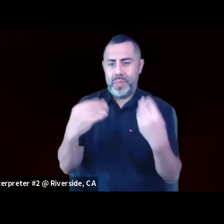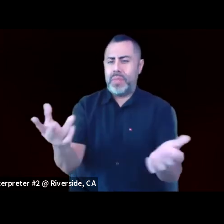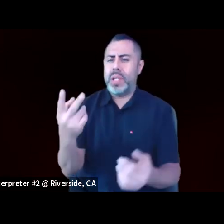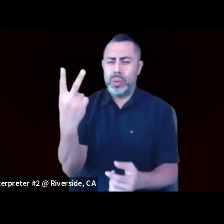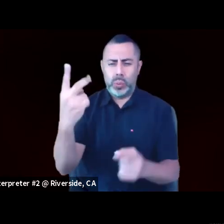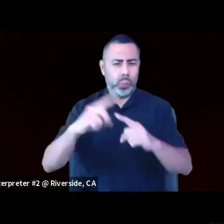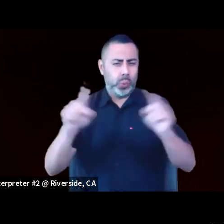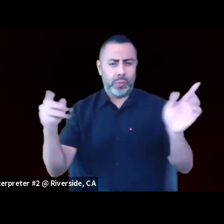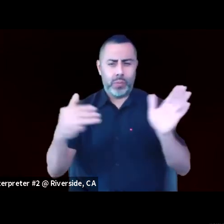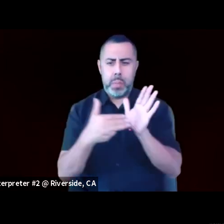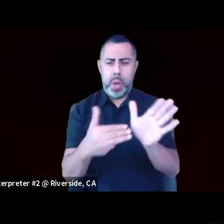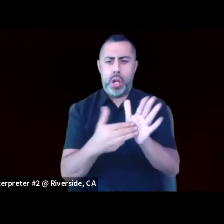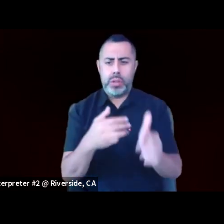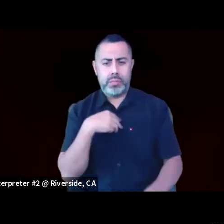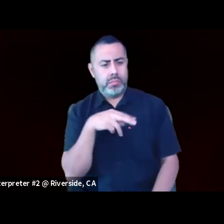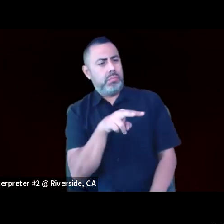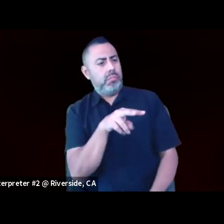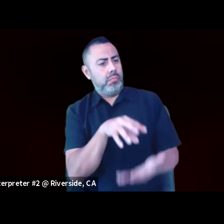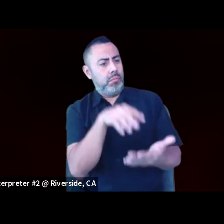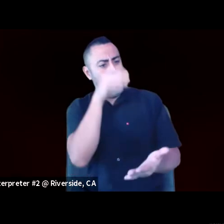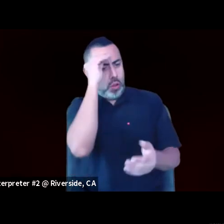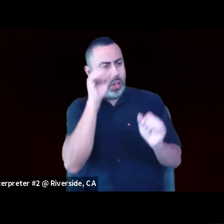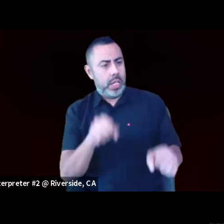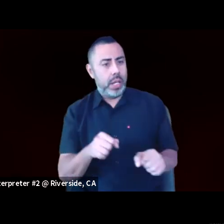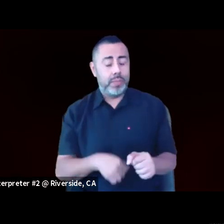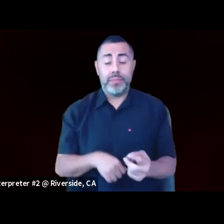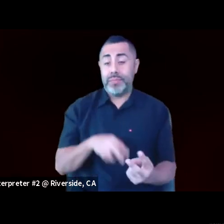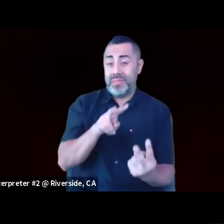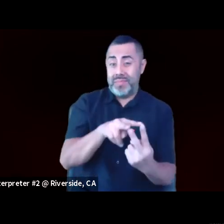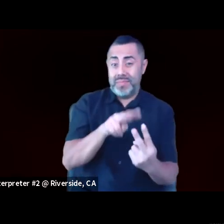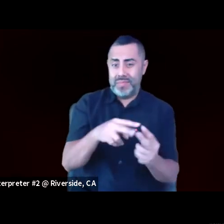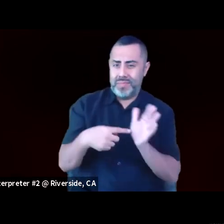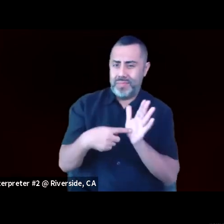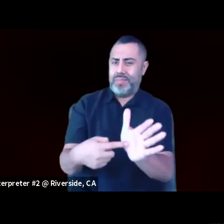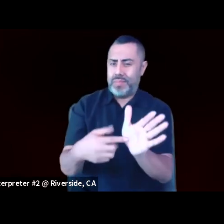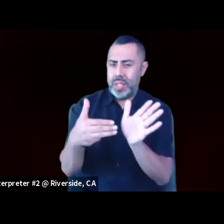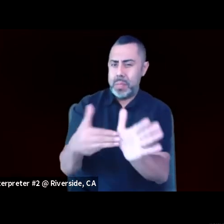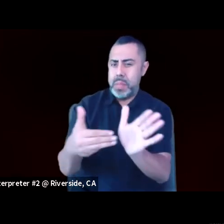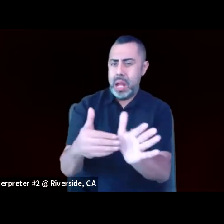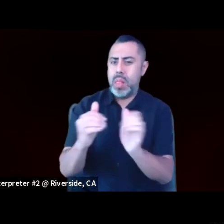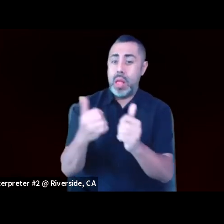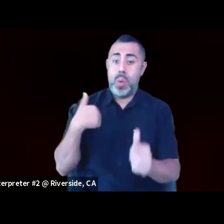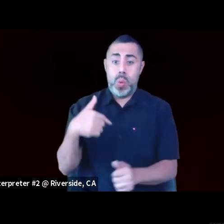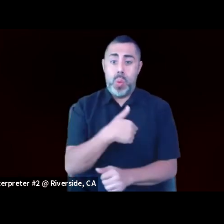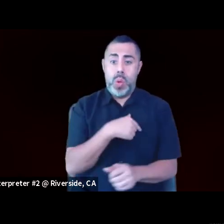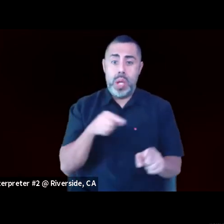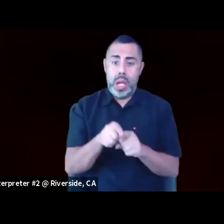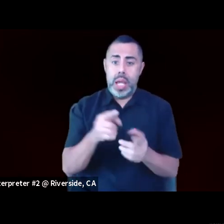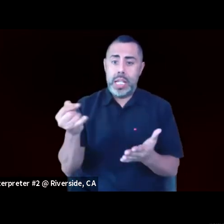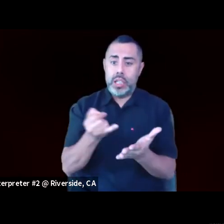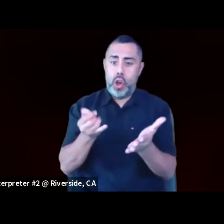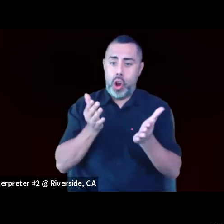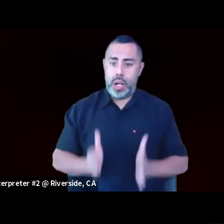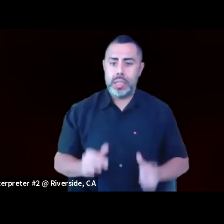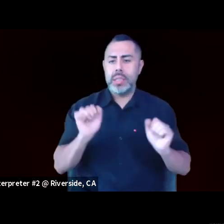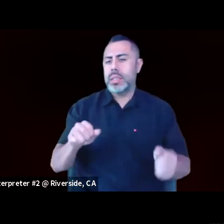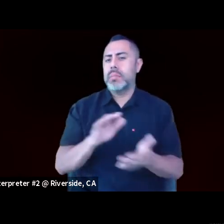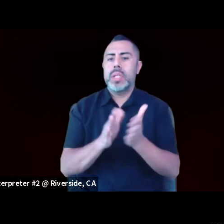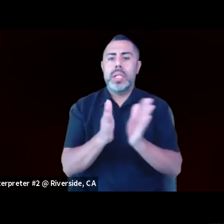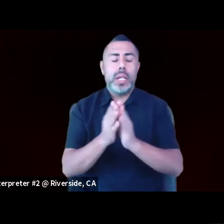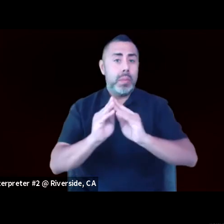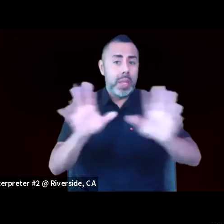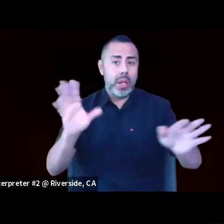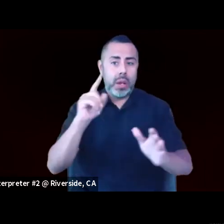to learn from, and they model how we as artists can be clear and honest about how we